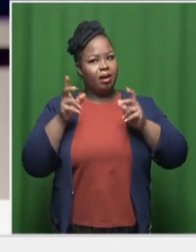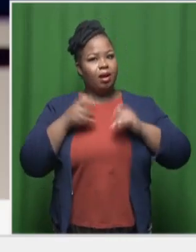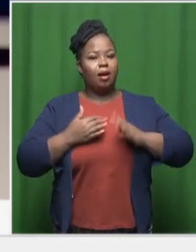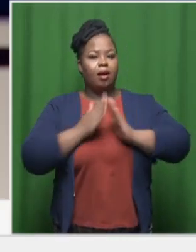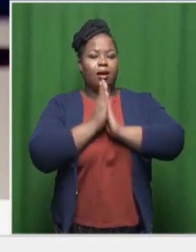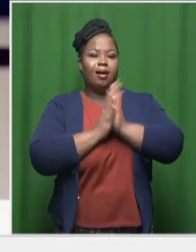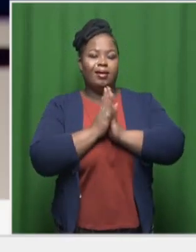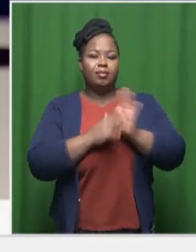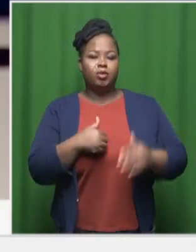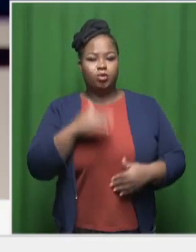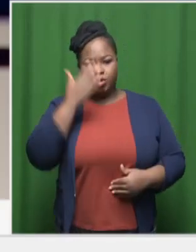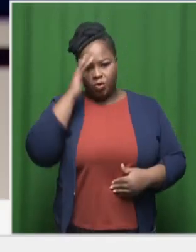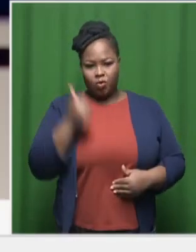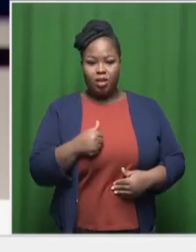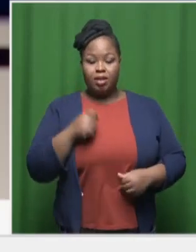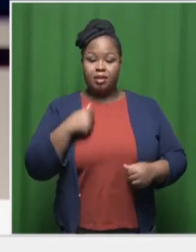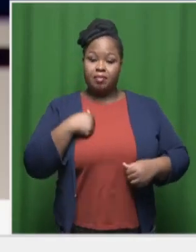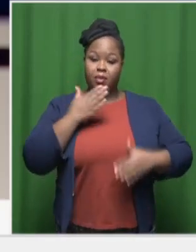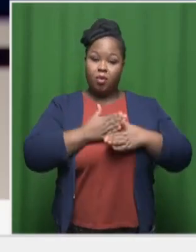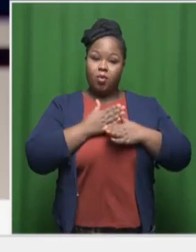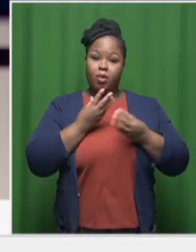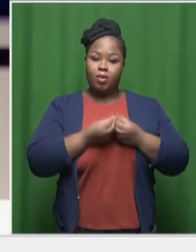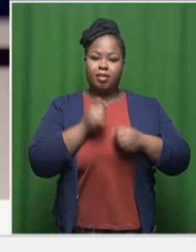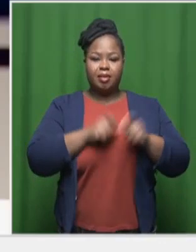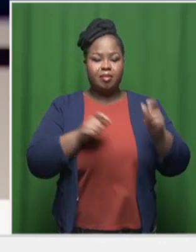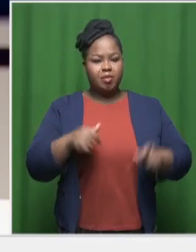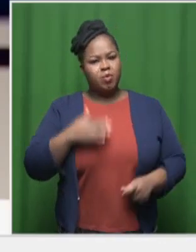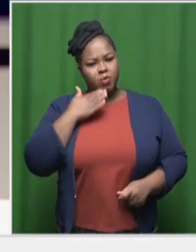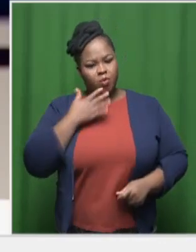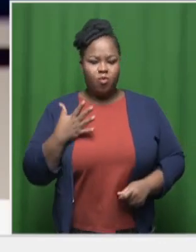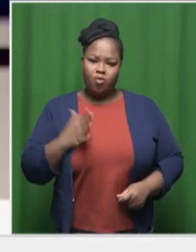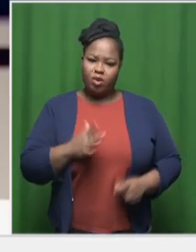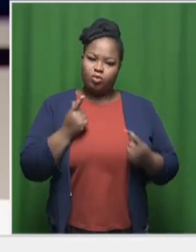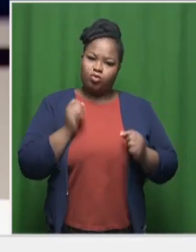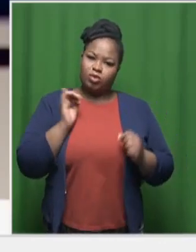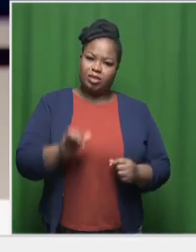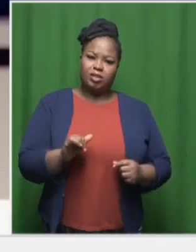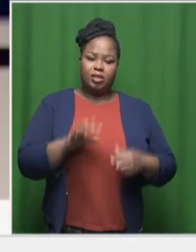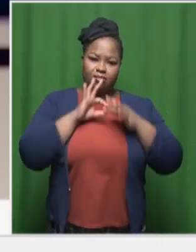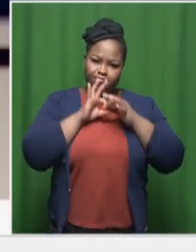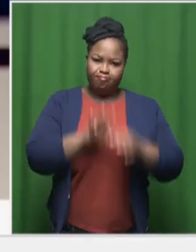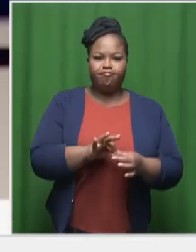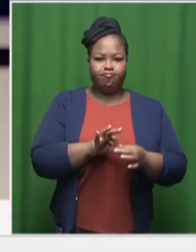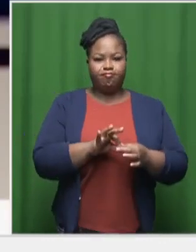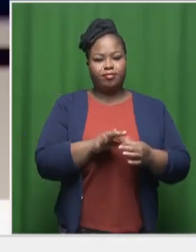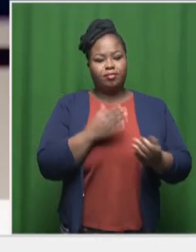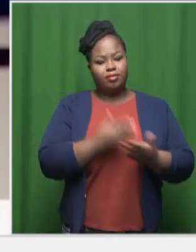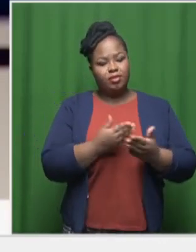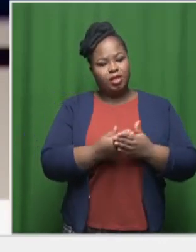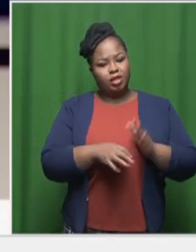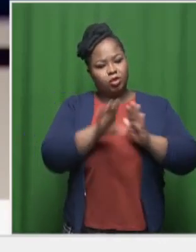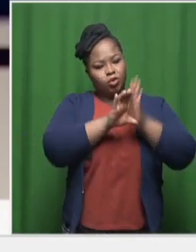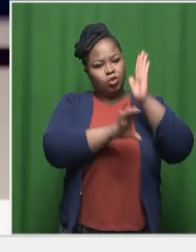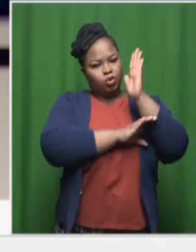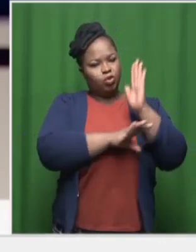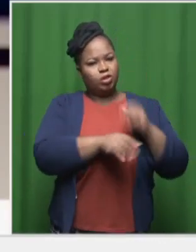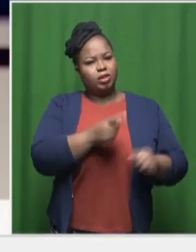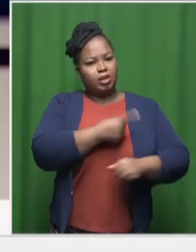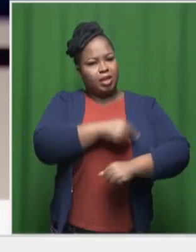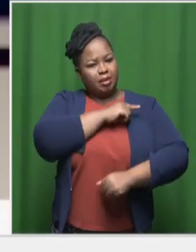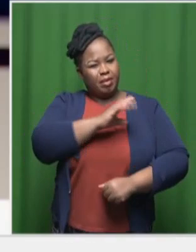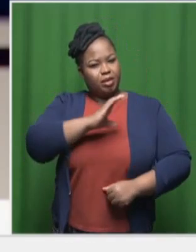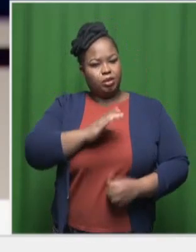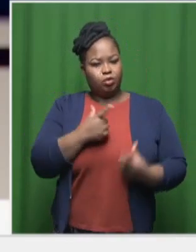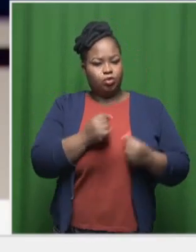know that I'm working with people that really want to do this, and they're committed to our constitutional public mandate.